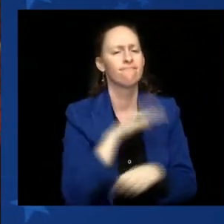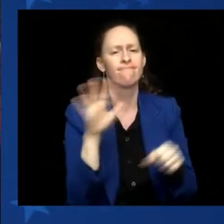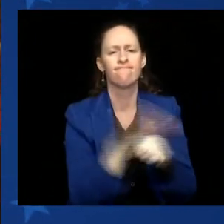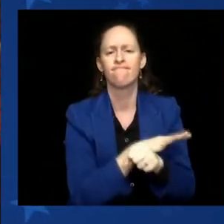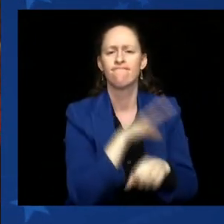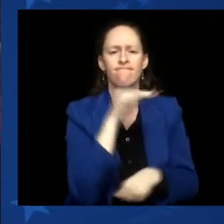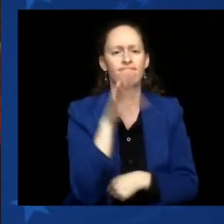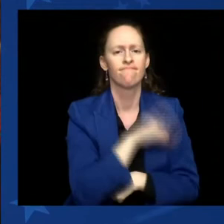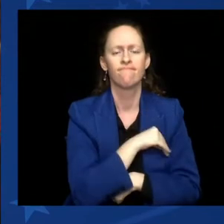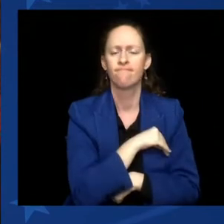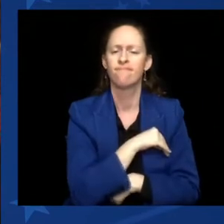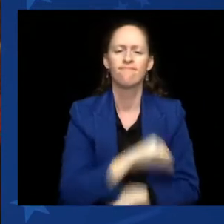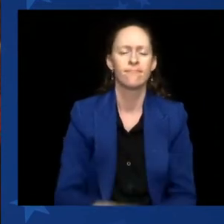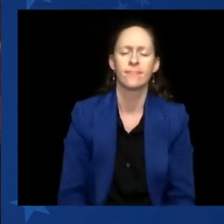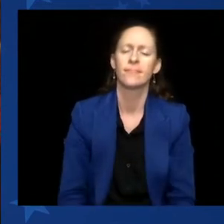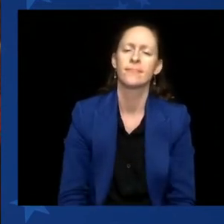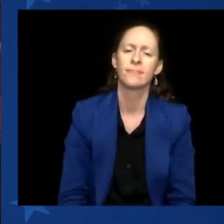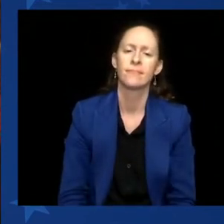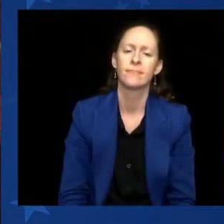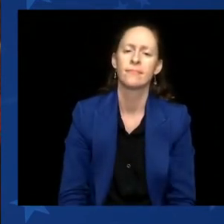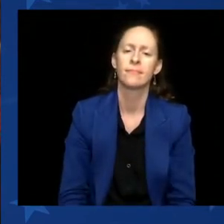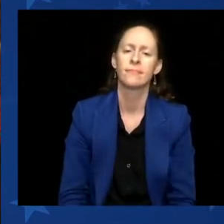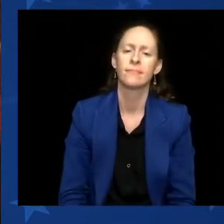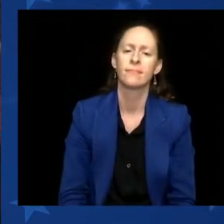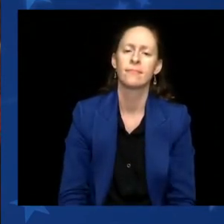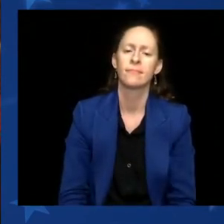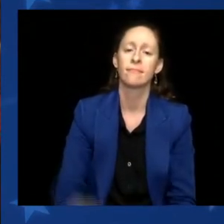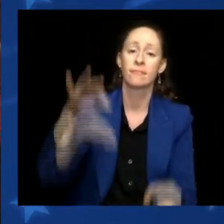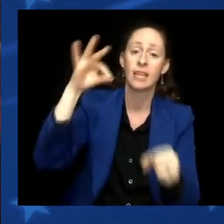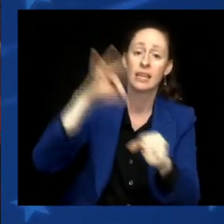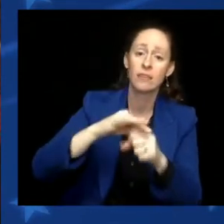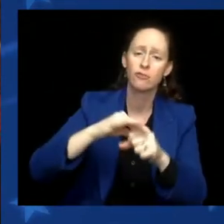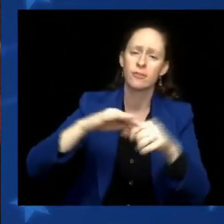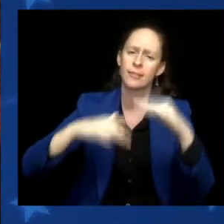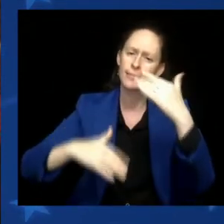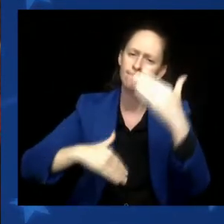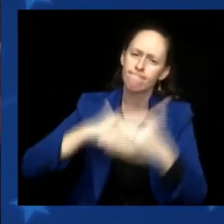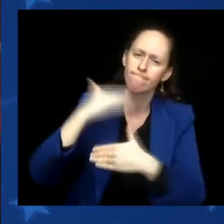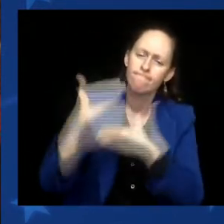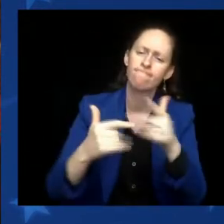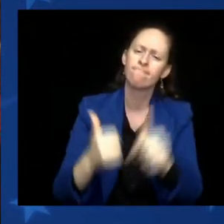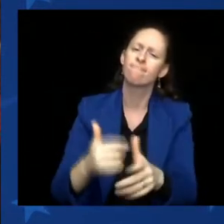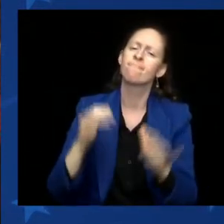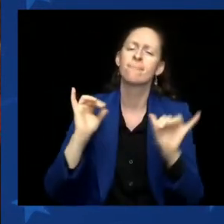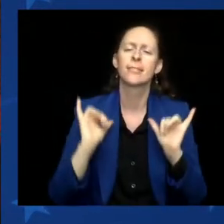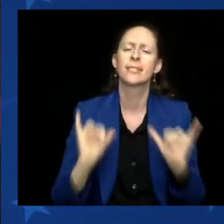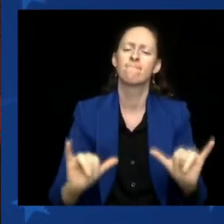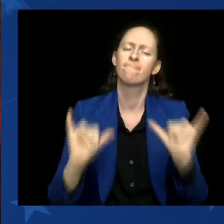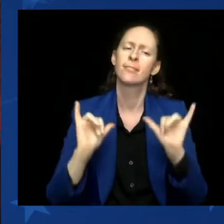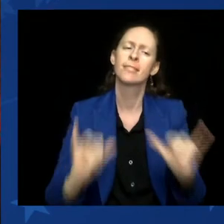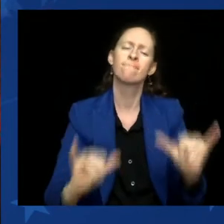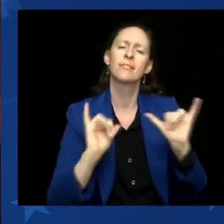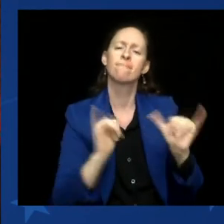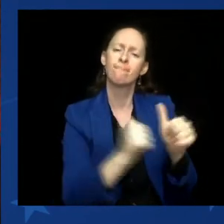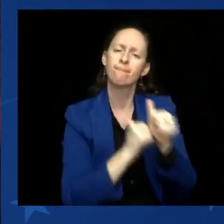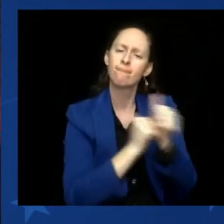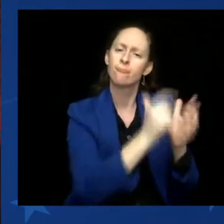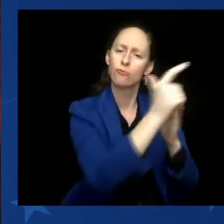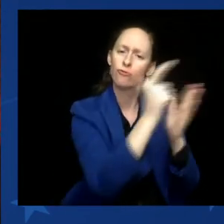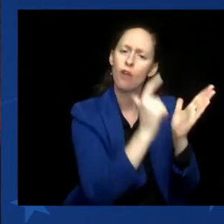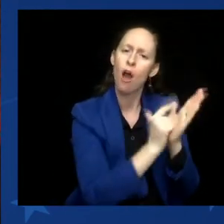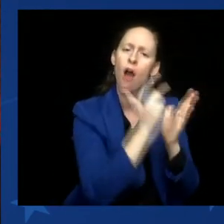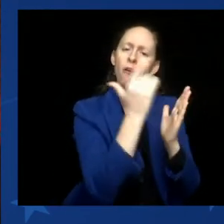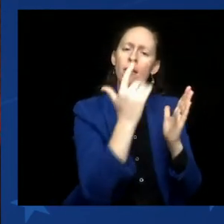to chaos. Look, I know politics can be fierce and mean and nasty in America. I get